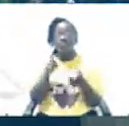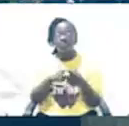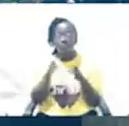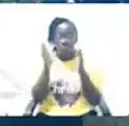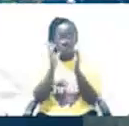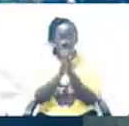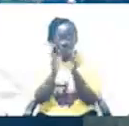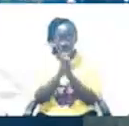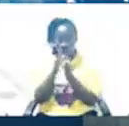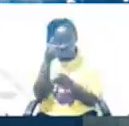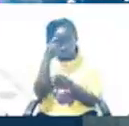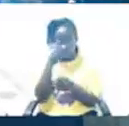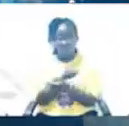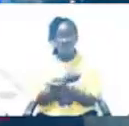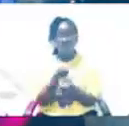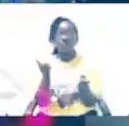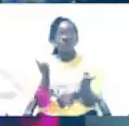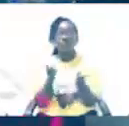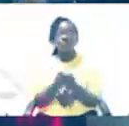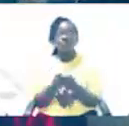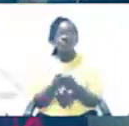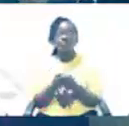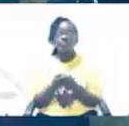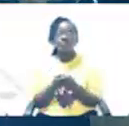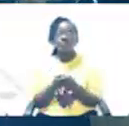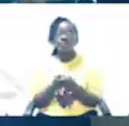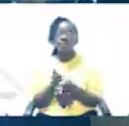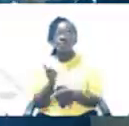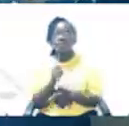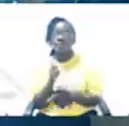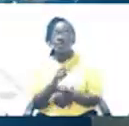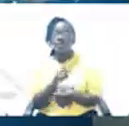Now kwahi oba mincheha.